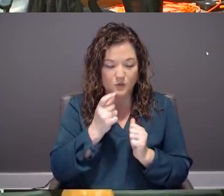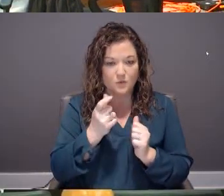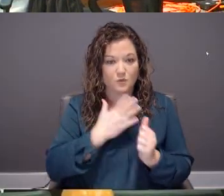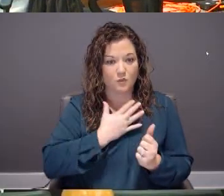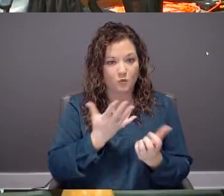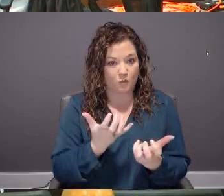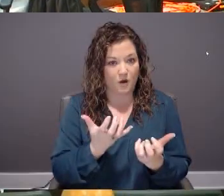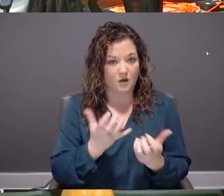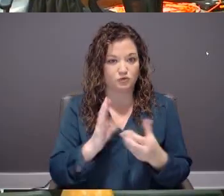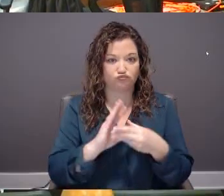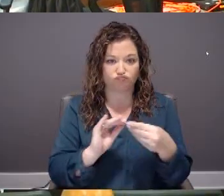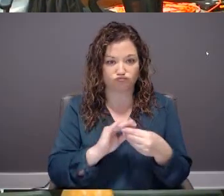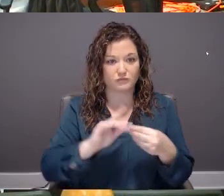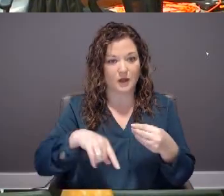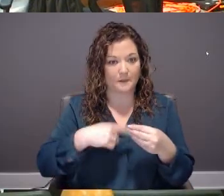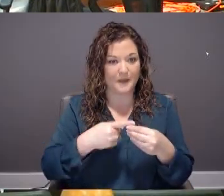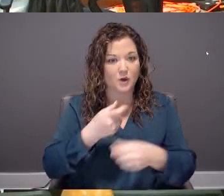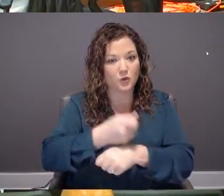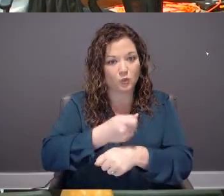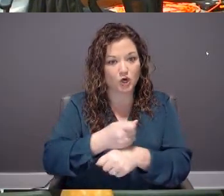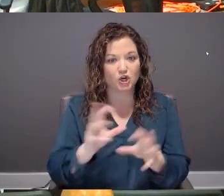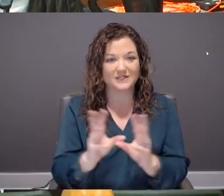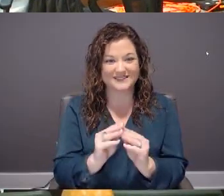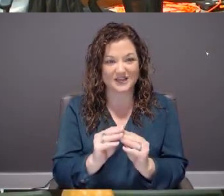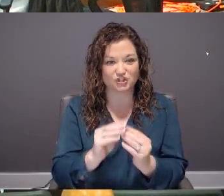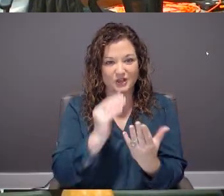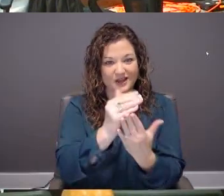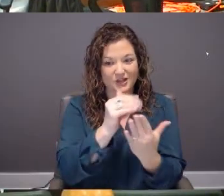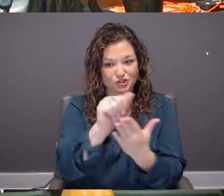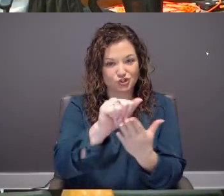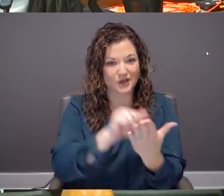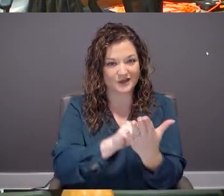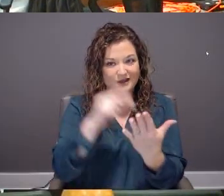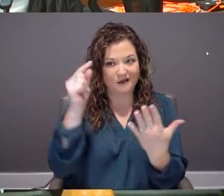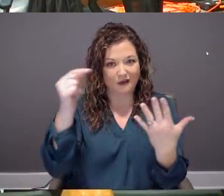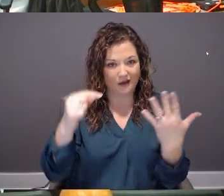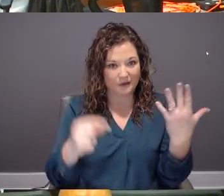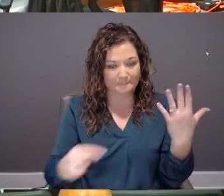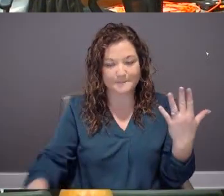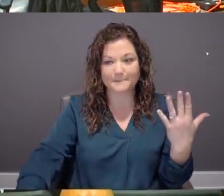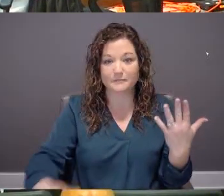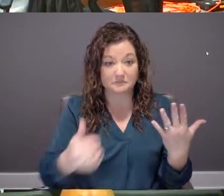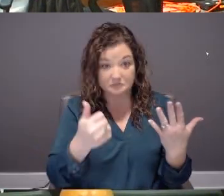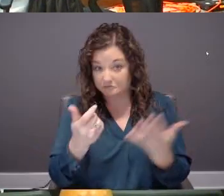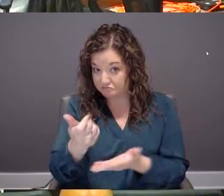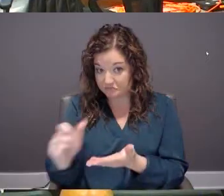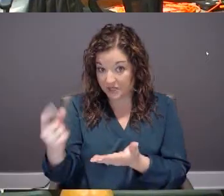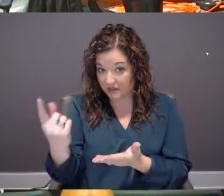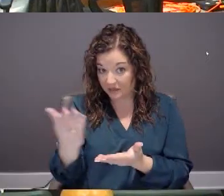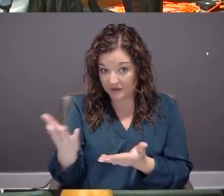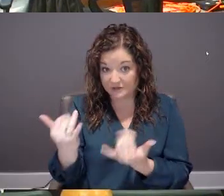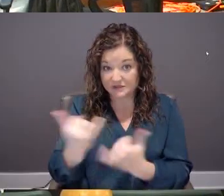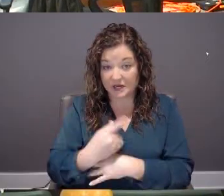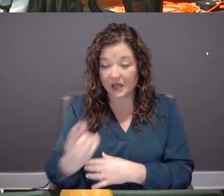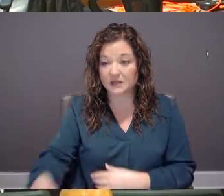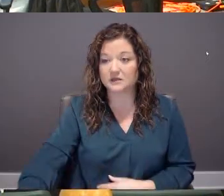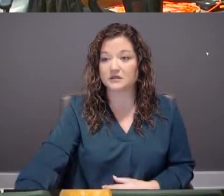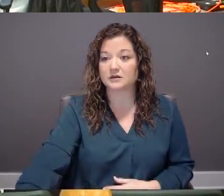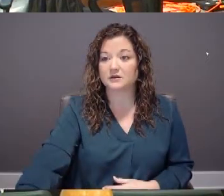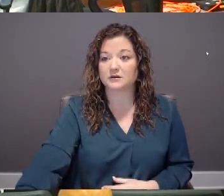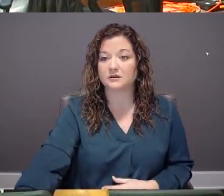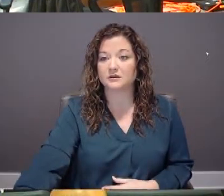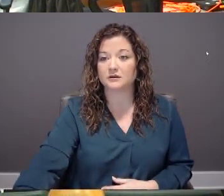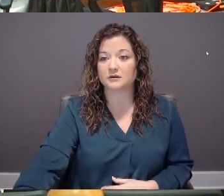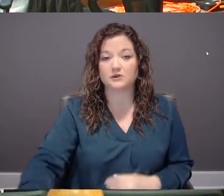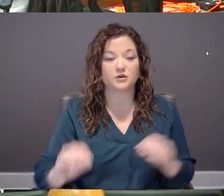work session agenda item. City Secretary Hicks, do we have anybody today? Seeing no one is registered to